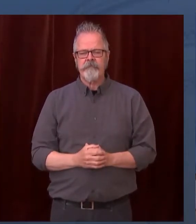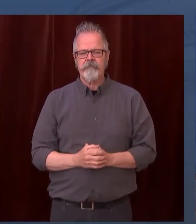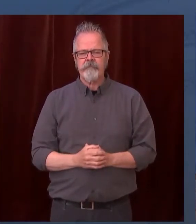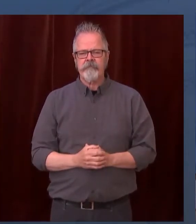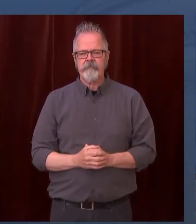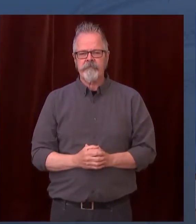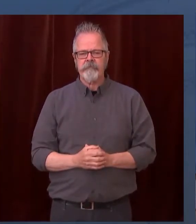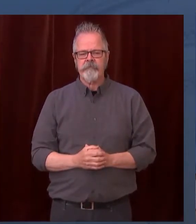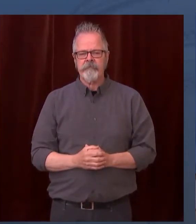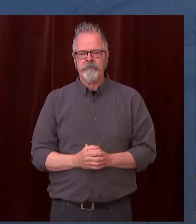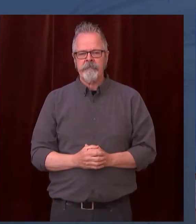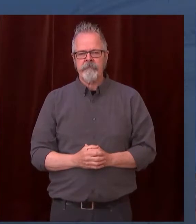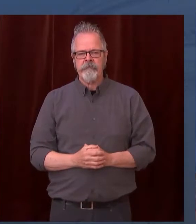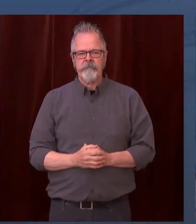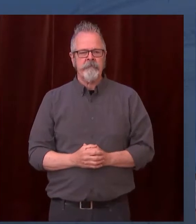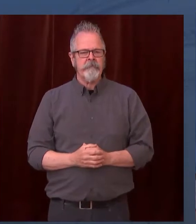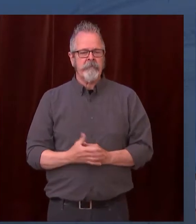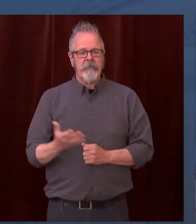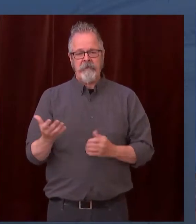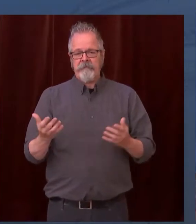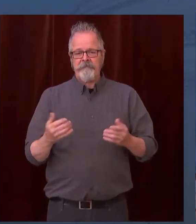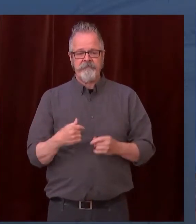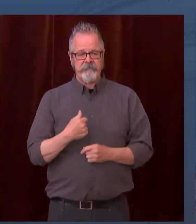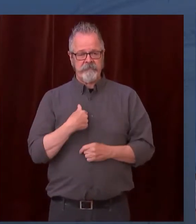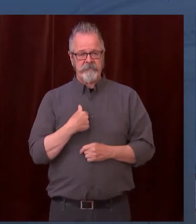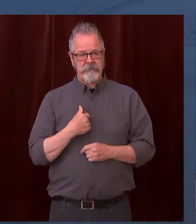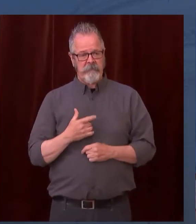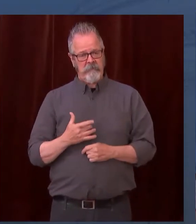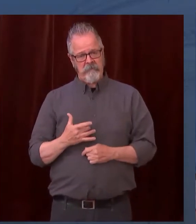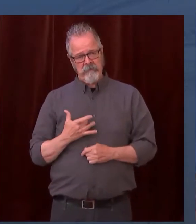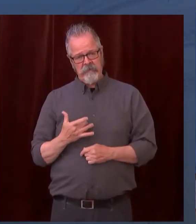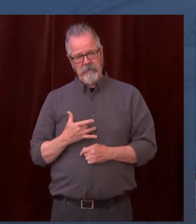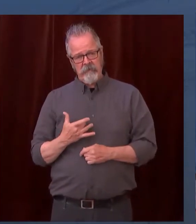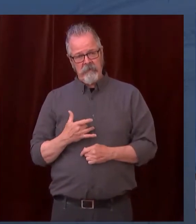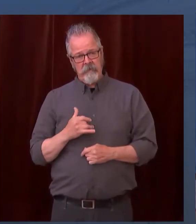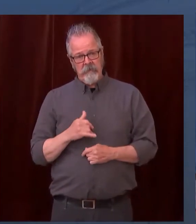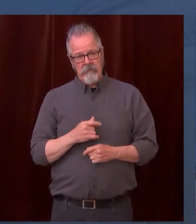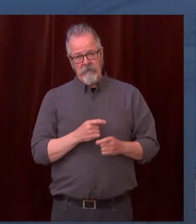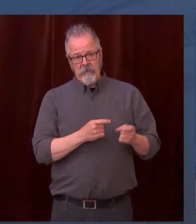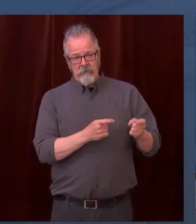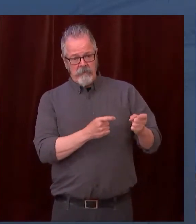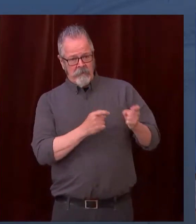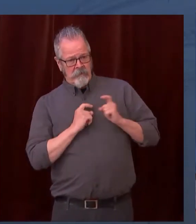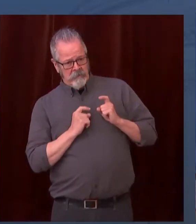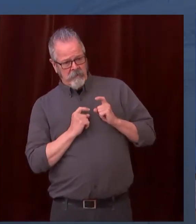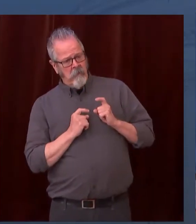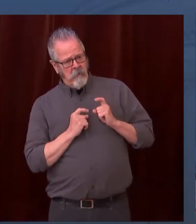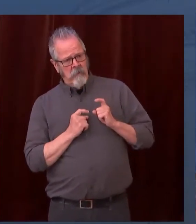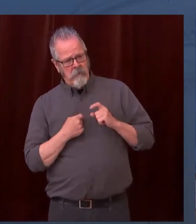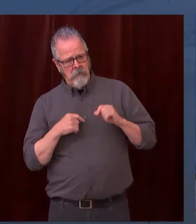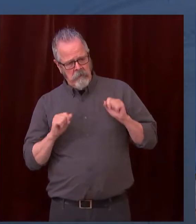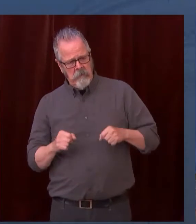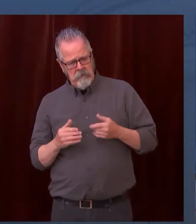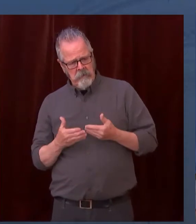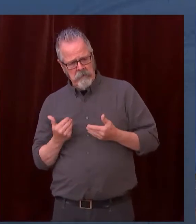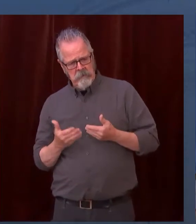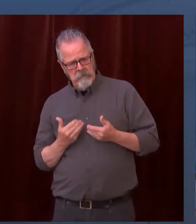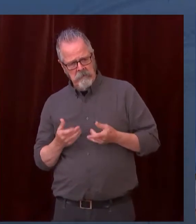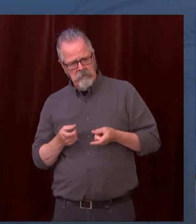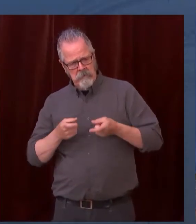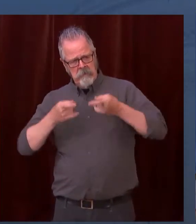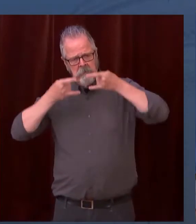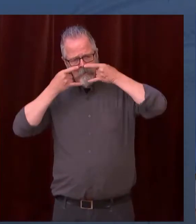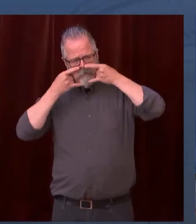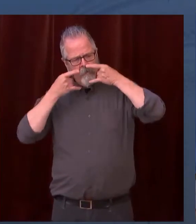sense a gift. We don't have to be a firefighter or a nurse to save lives. We can do it simply by wearing a mask. So